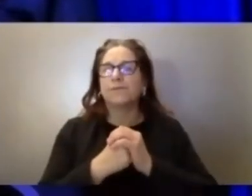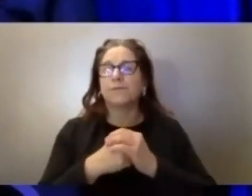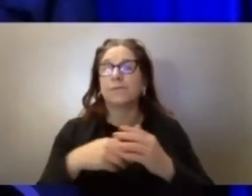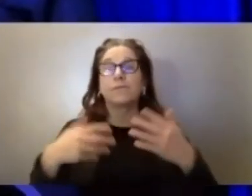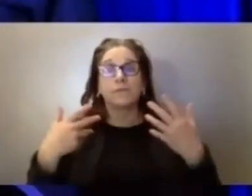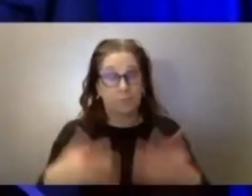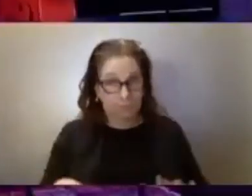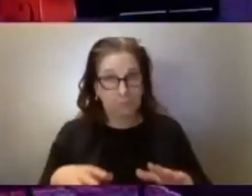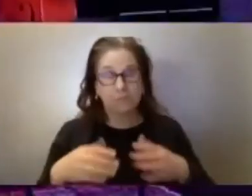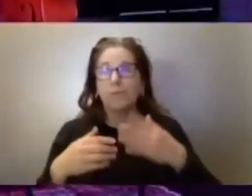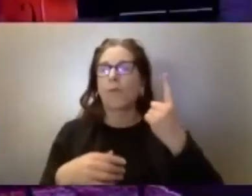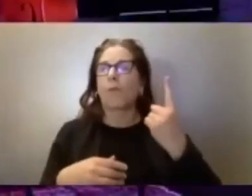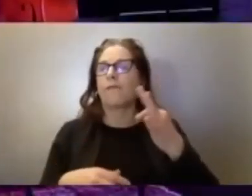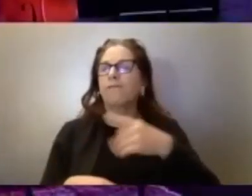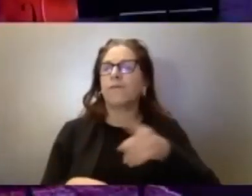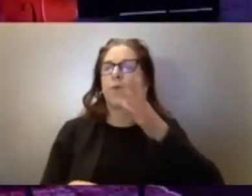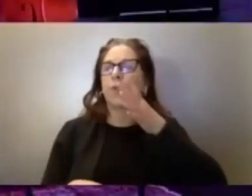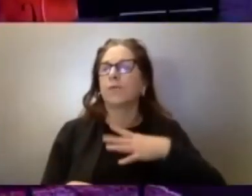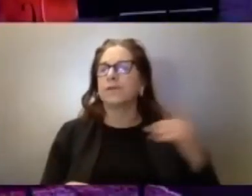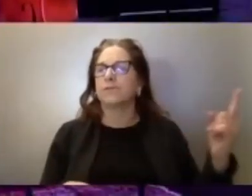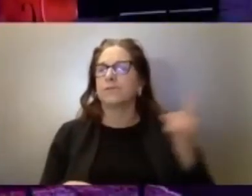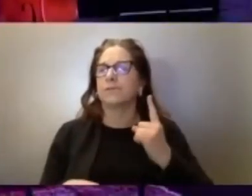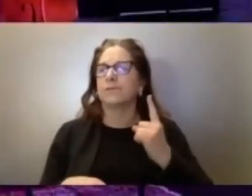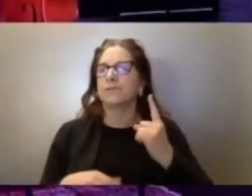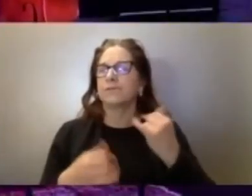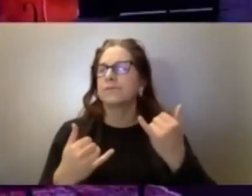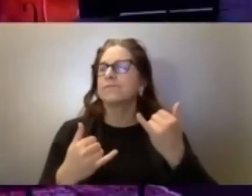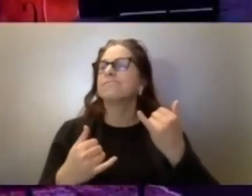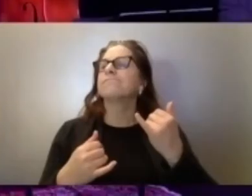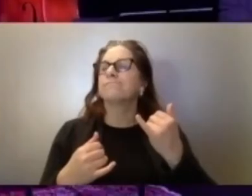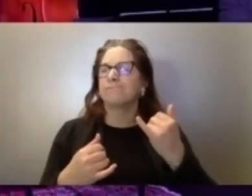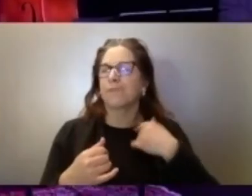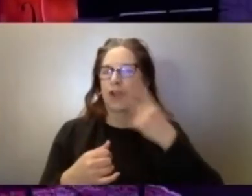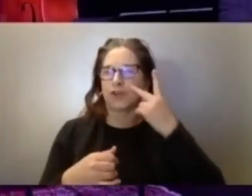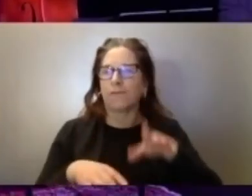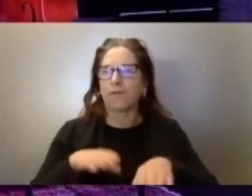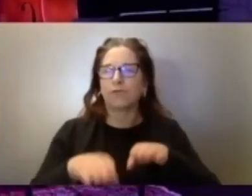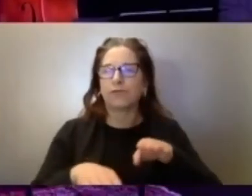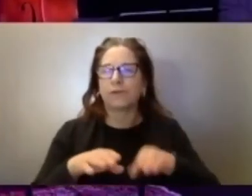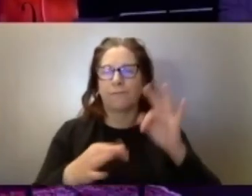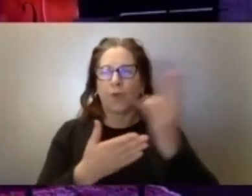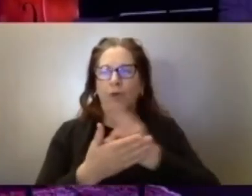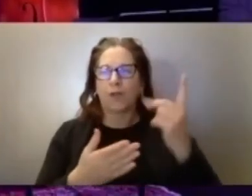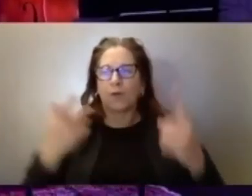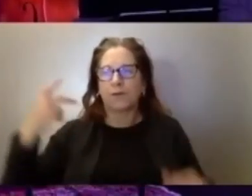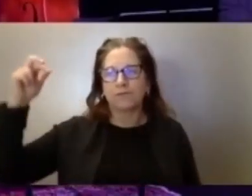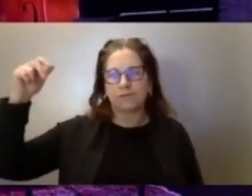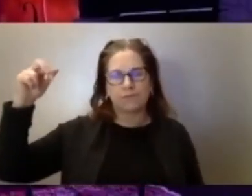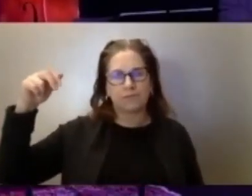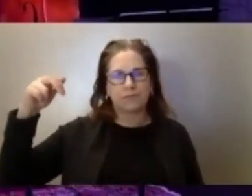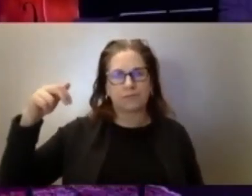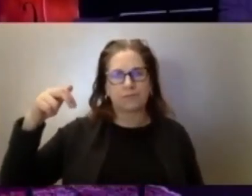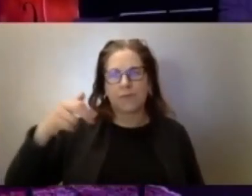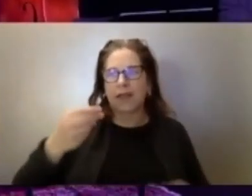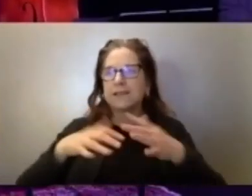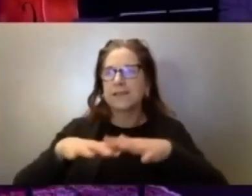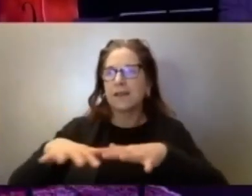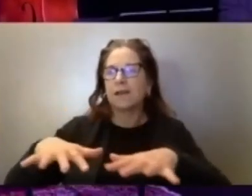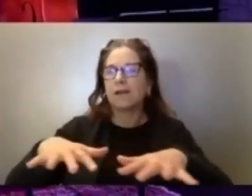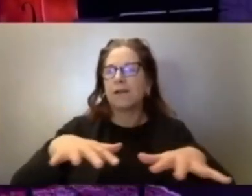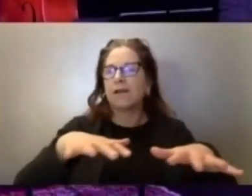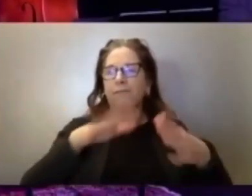attention. Afterwards, one of the women came up to me and remarked, "I saw the footprints of the Holy Ones in the sand